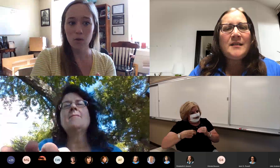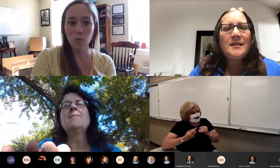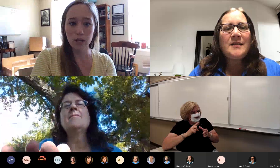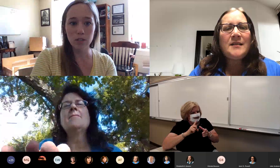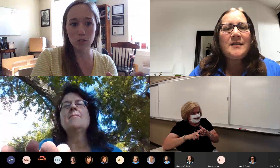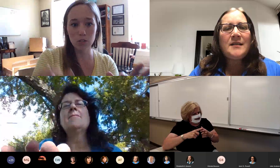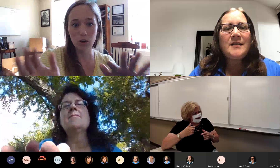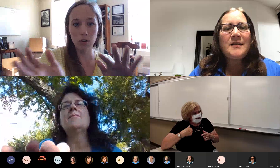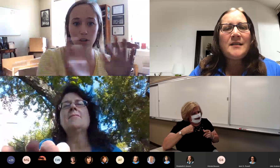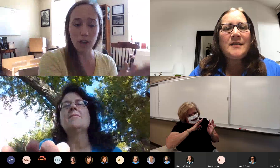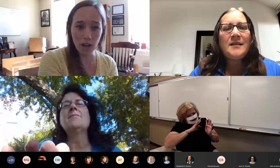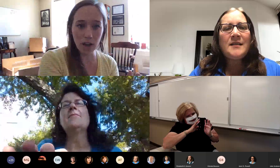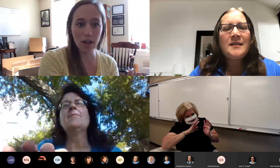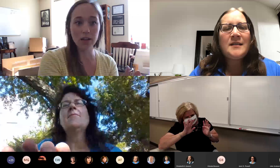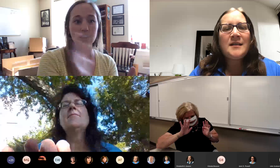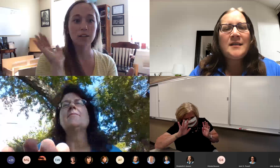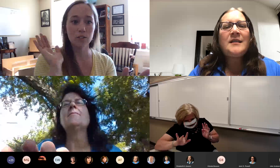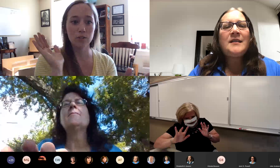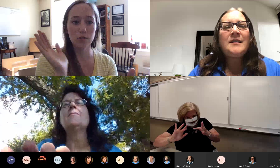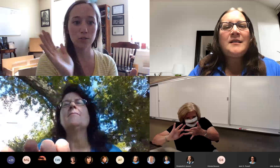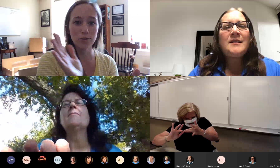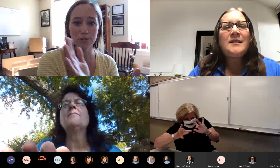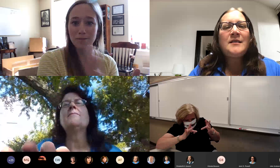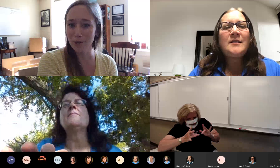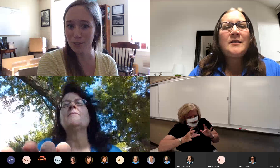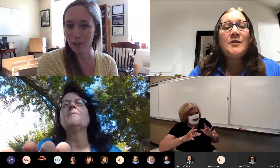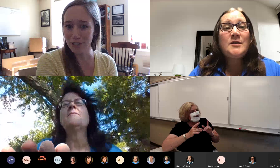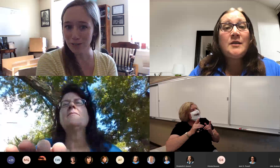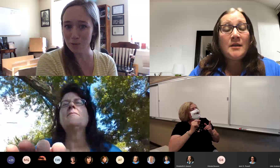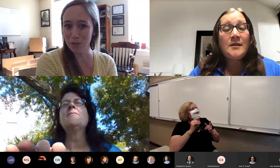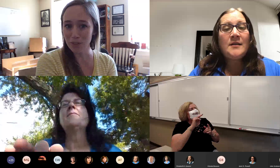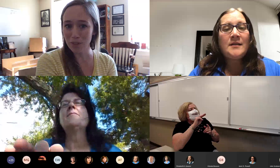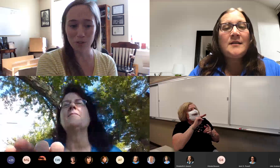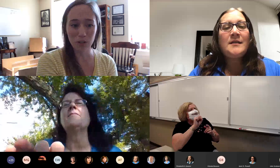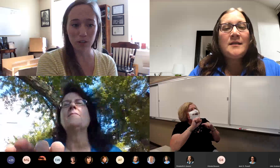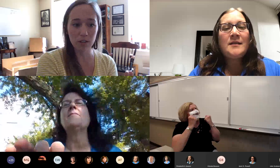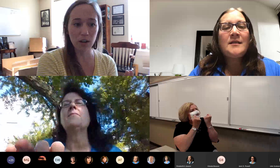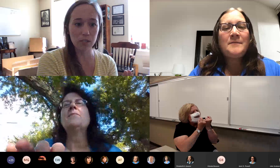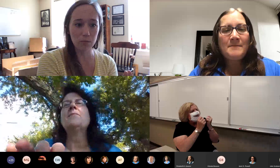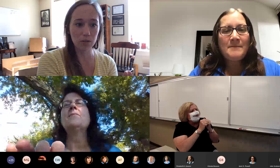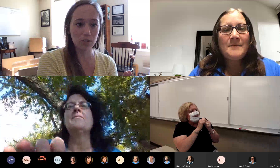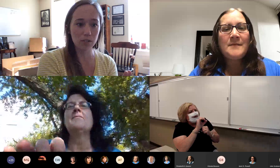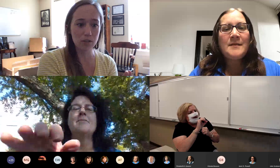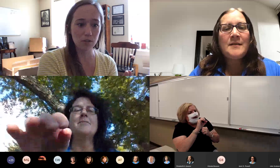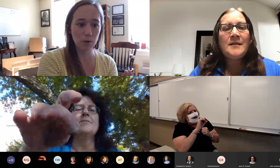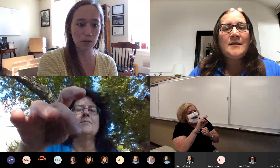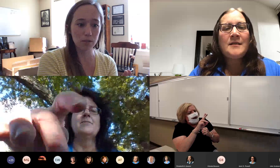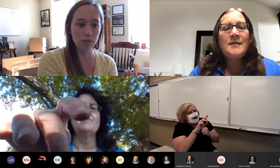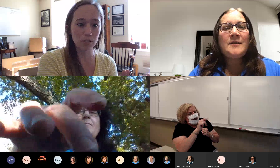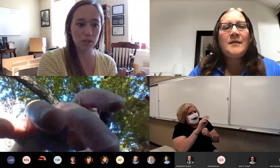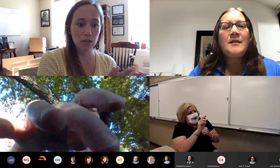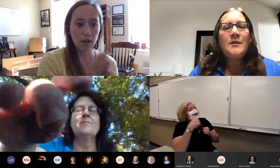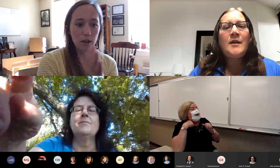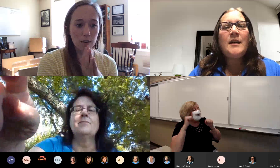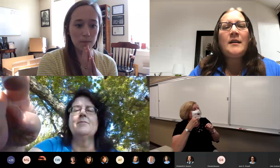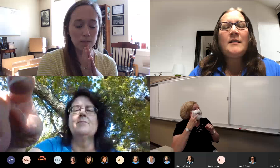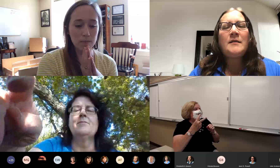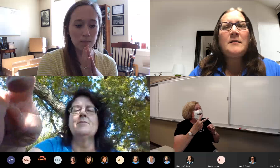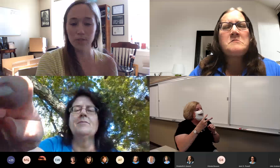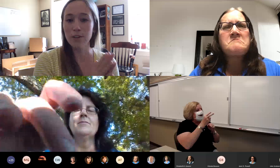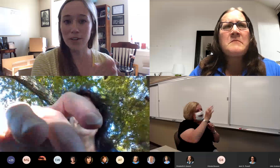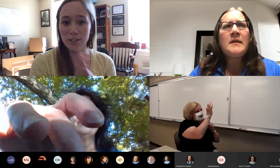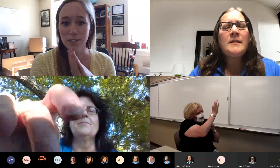I went online to Microsoft Teams within Outlook, then I was able to see those buttons.